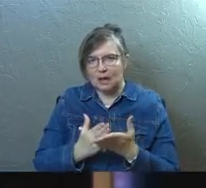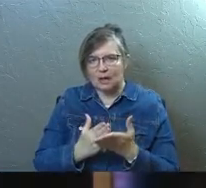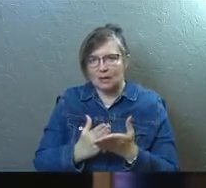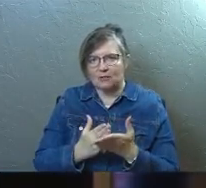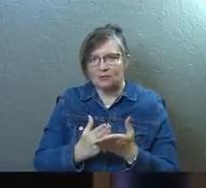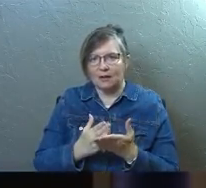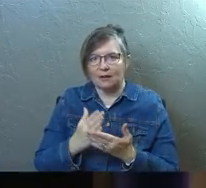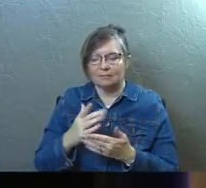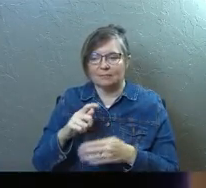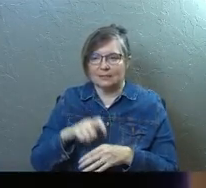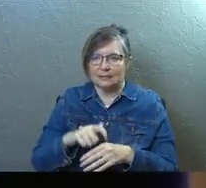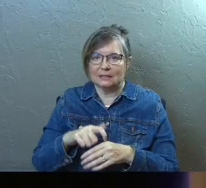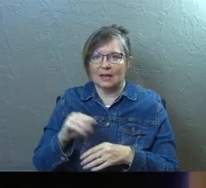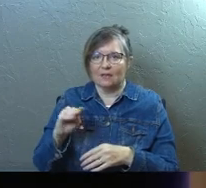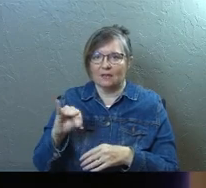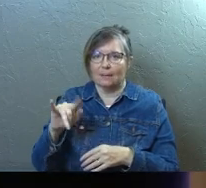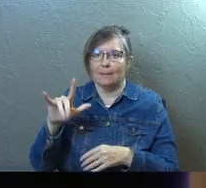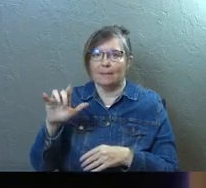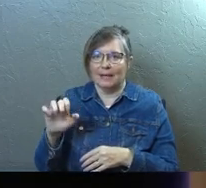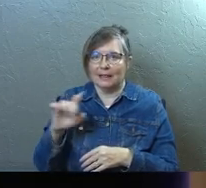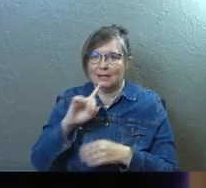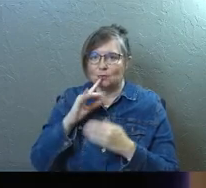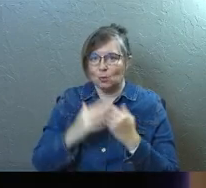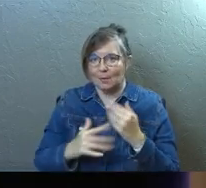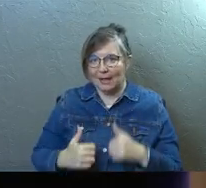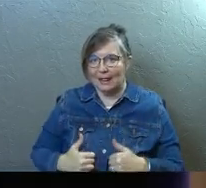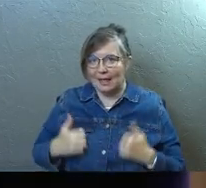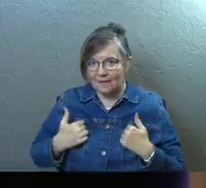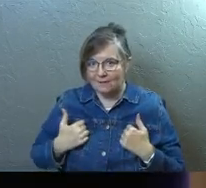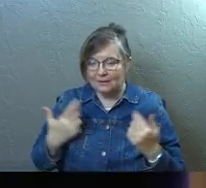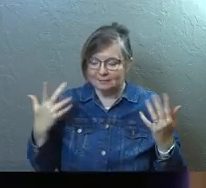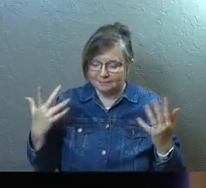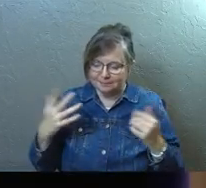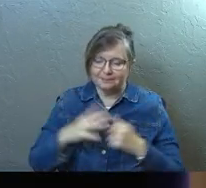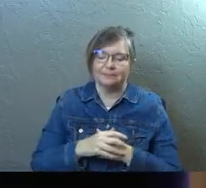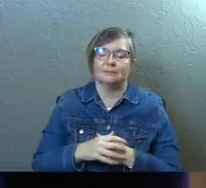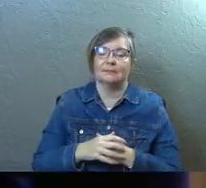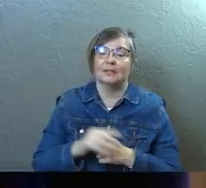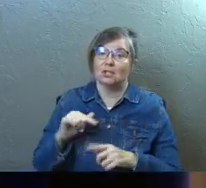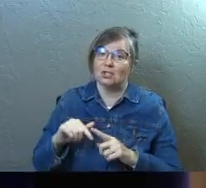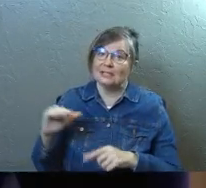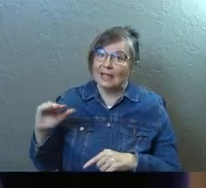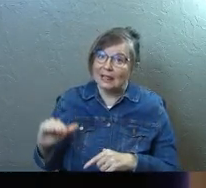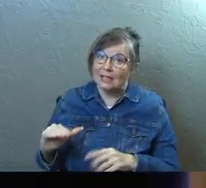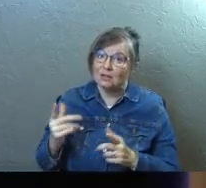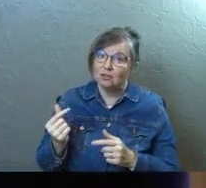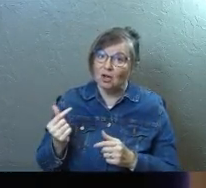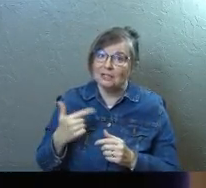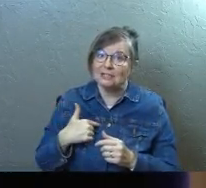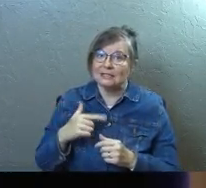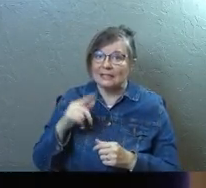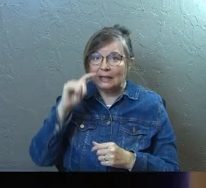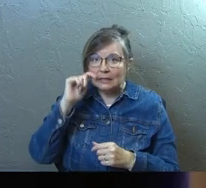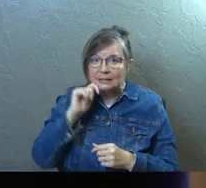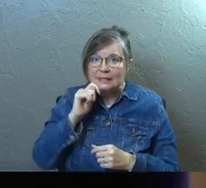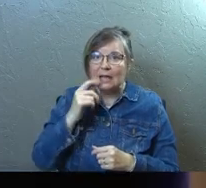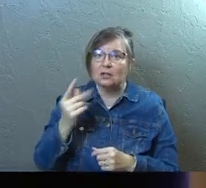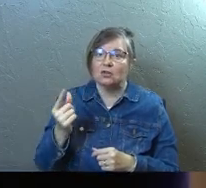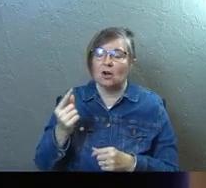the episodes in Millie Trueblood's life. And she's a little dog. She's a little tan